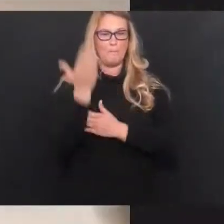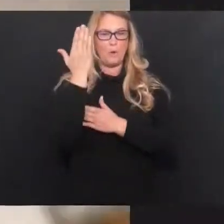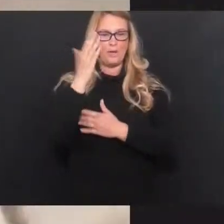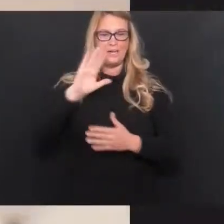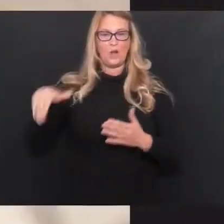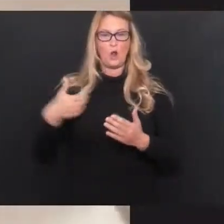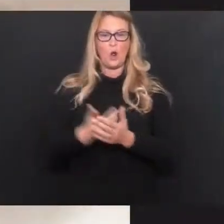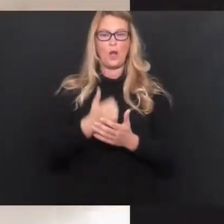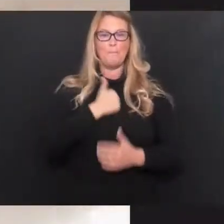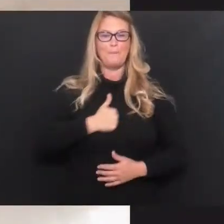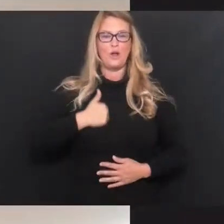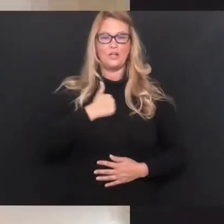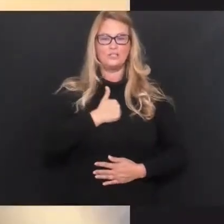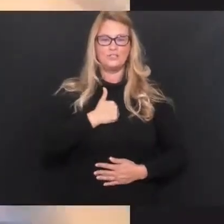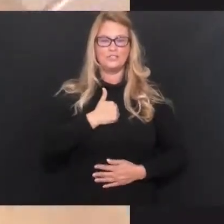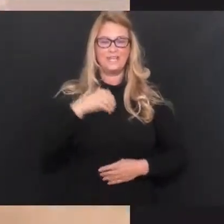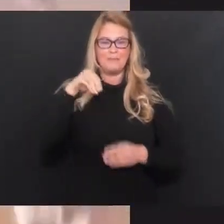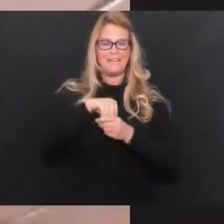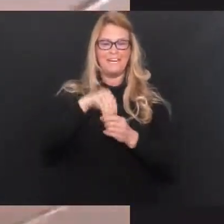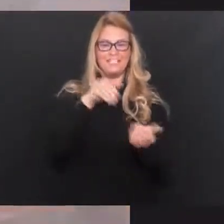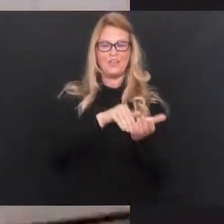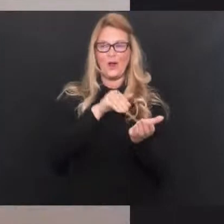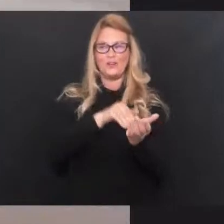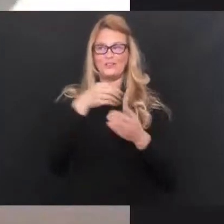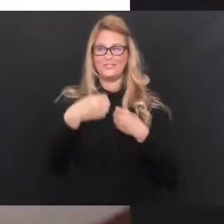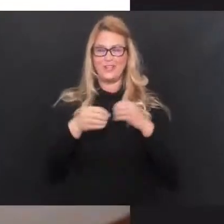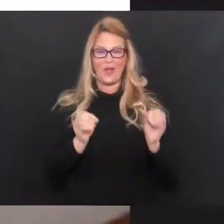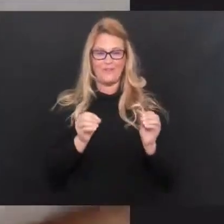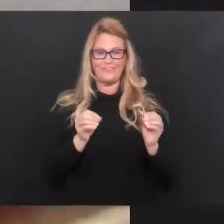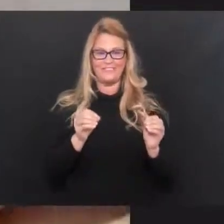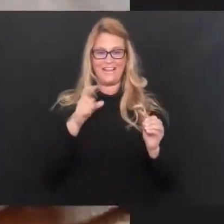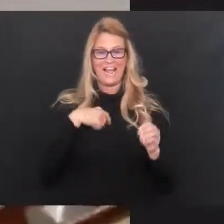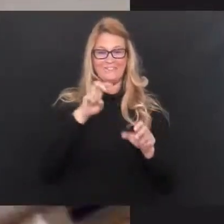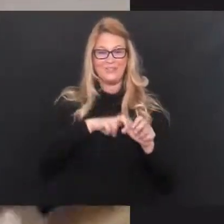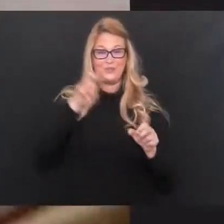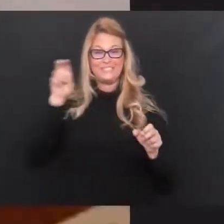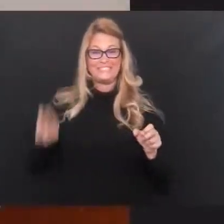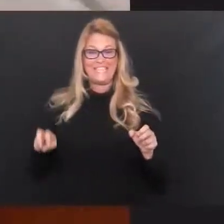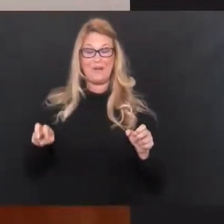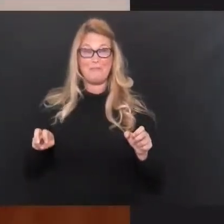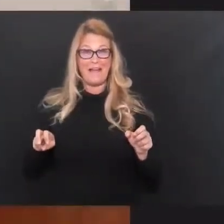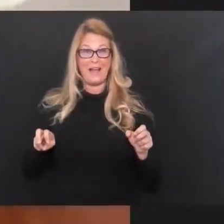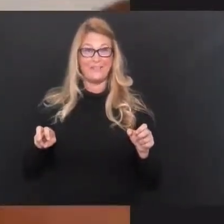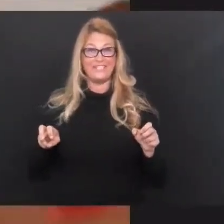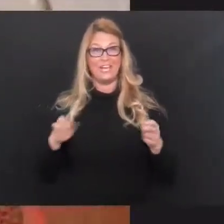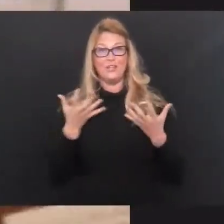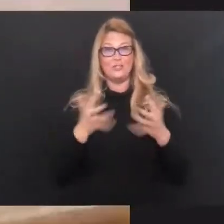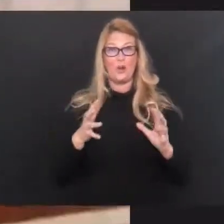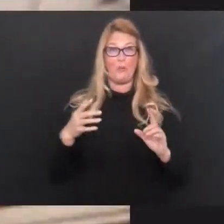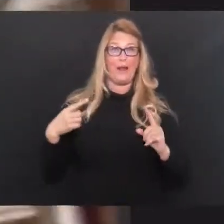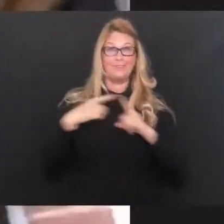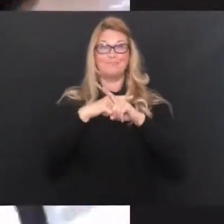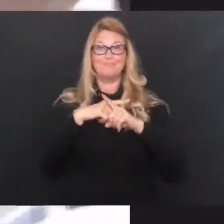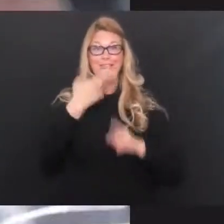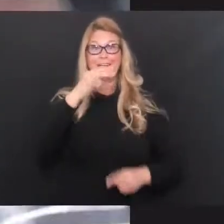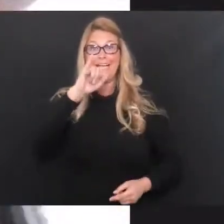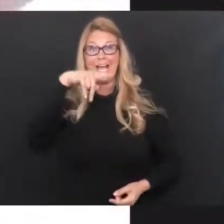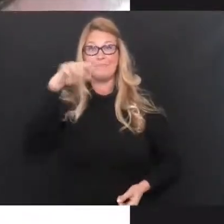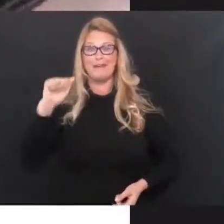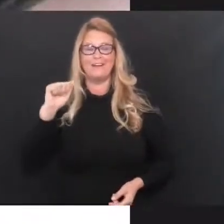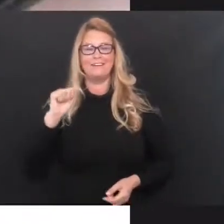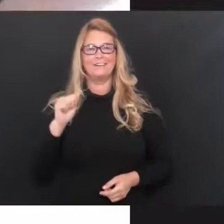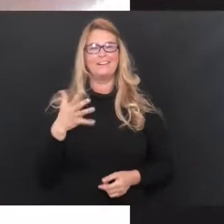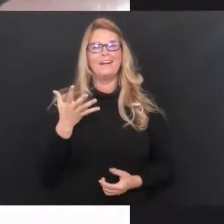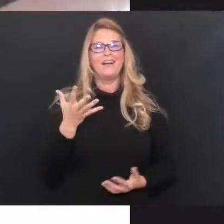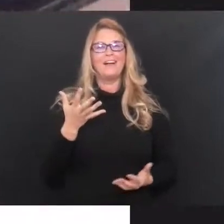I'm in a doctor's office and I have to step out. I don't want to commit any HIPAA violations. Speaking of which, I was seeing